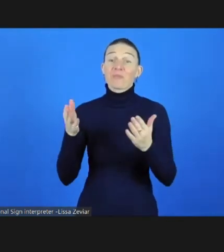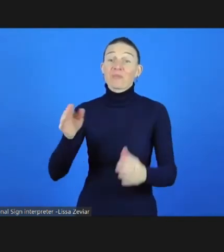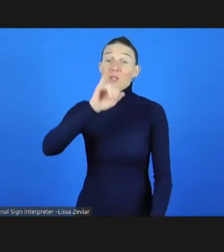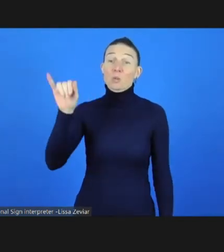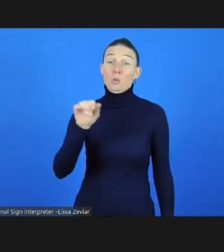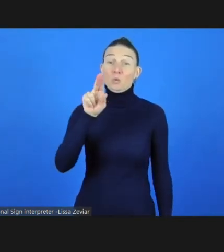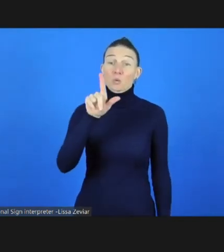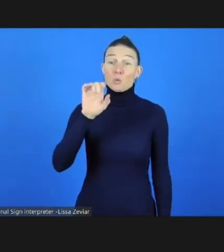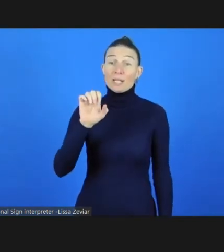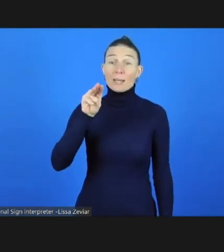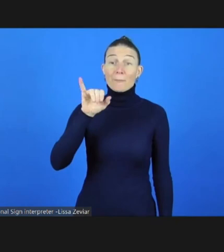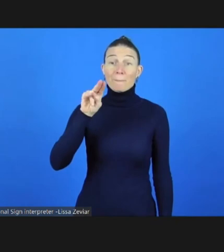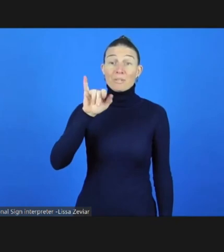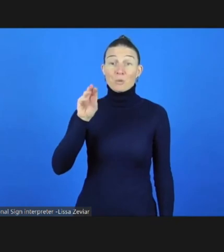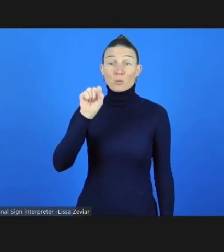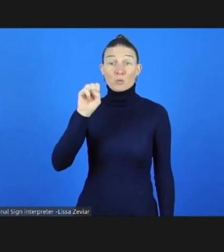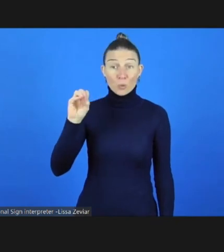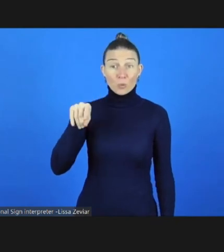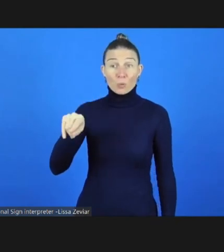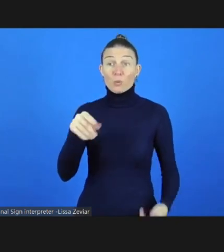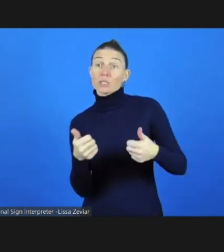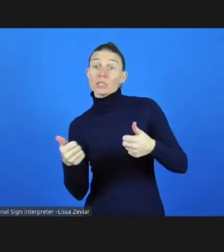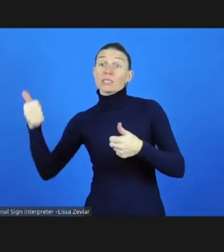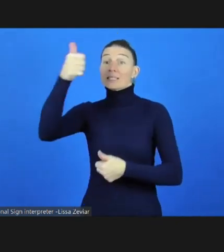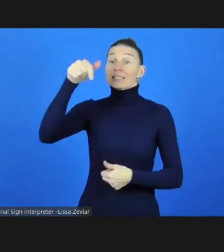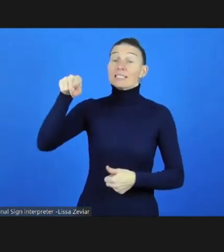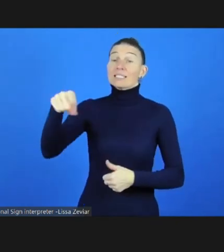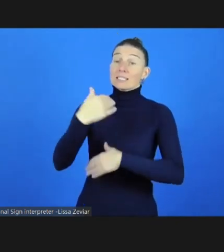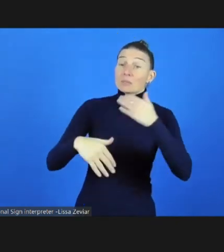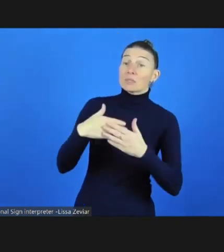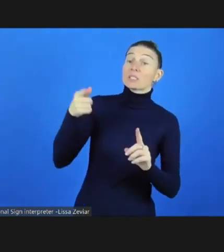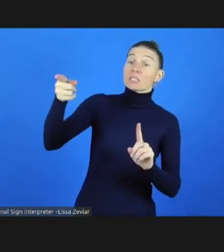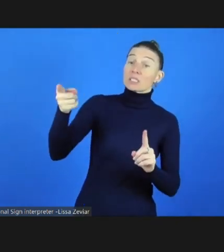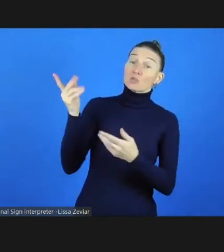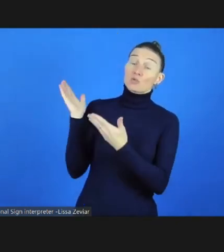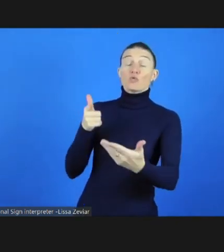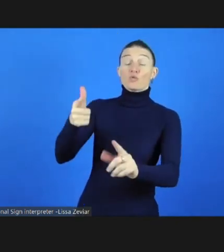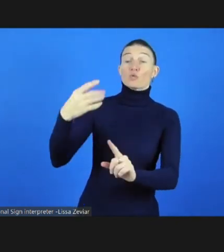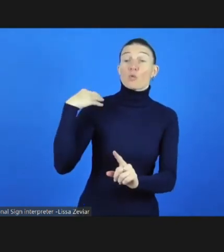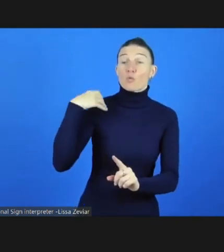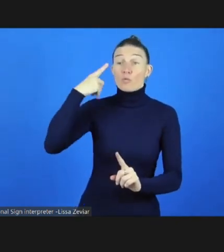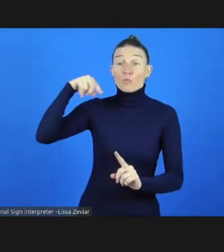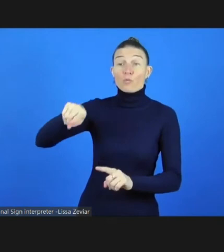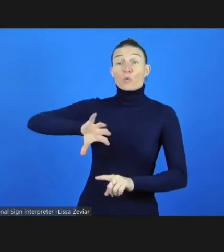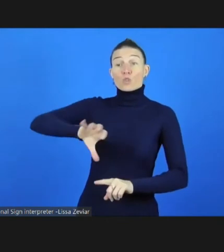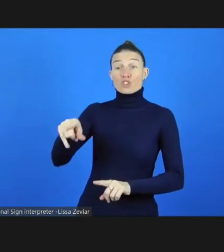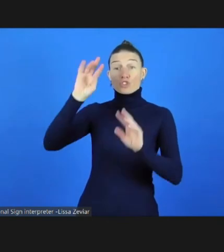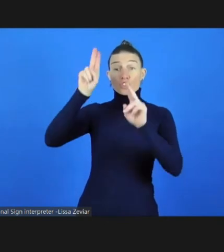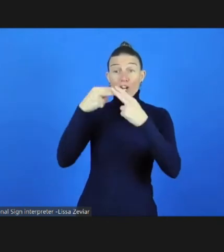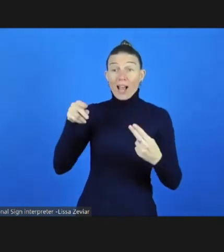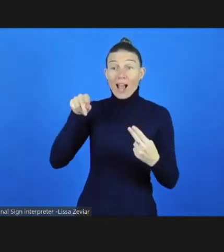Disability Service Officer, National Council for Persons with Disabilities in Kenya. And then we have